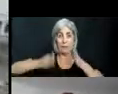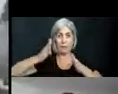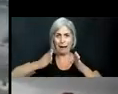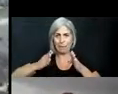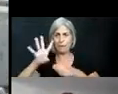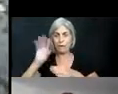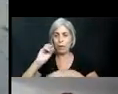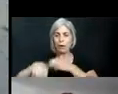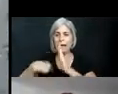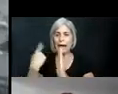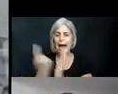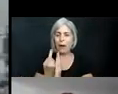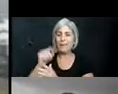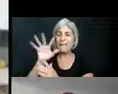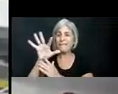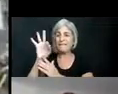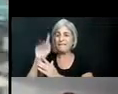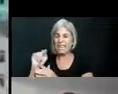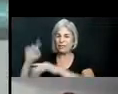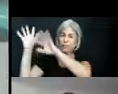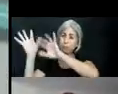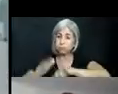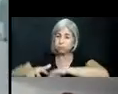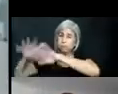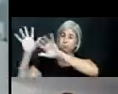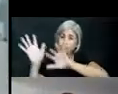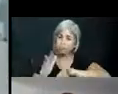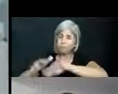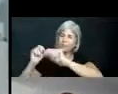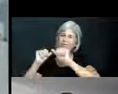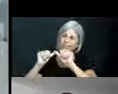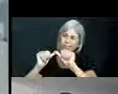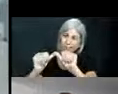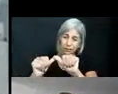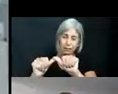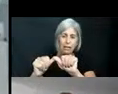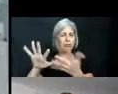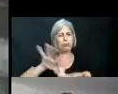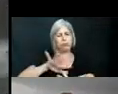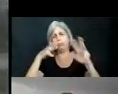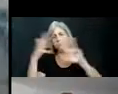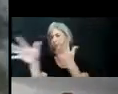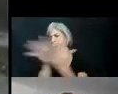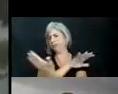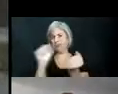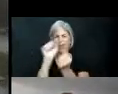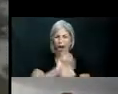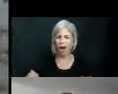dropping five feet of rain. So you can just see from this footage that it absolutely devastated those areas.